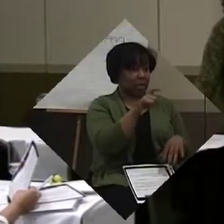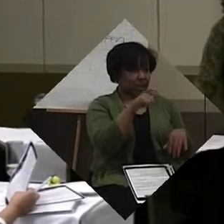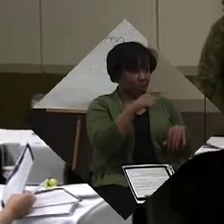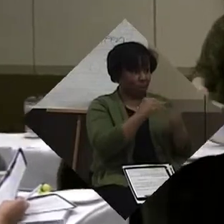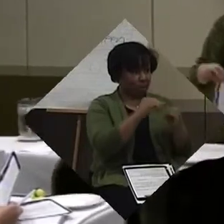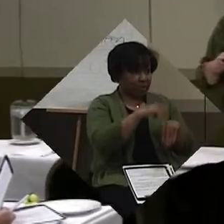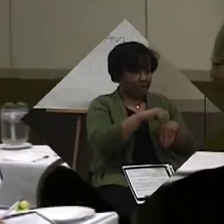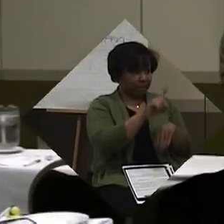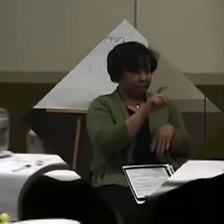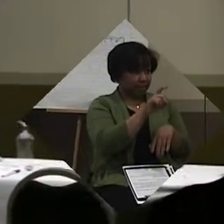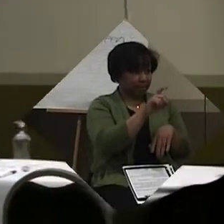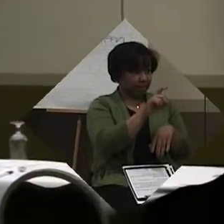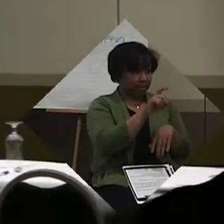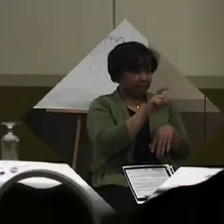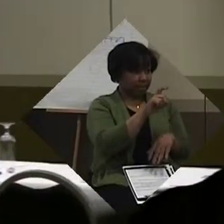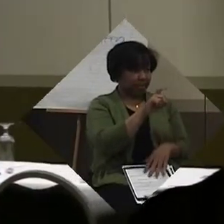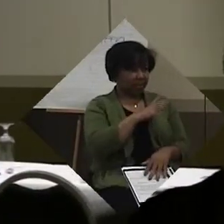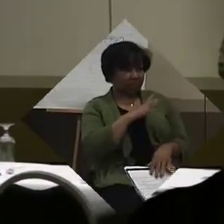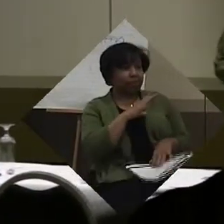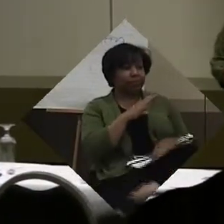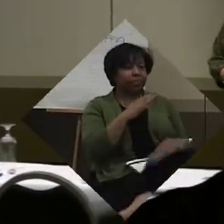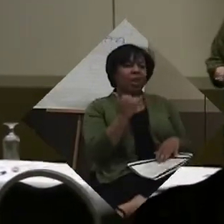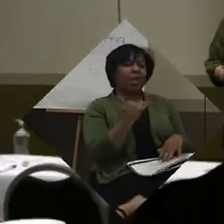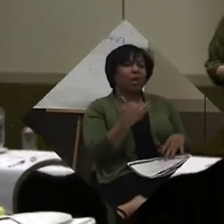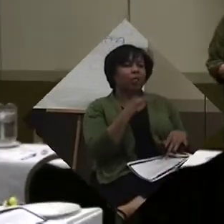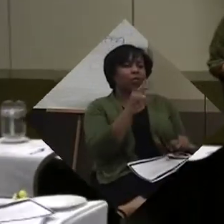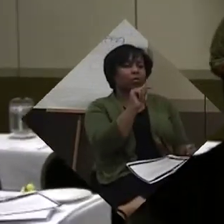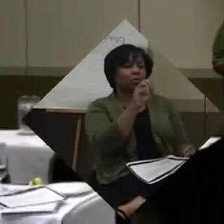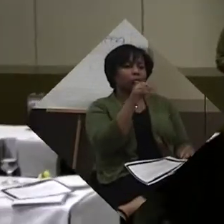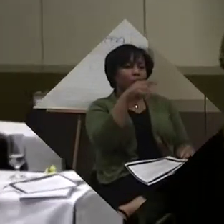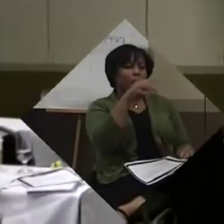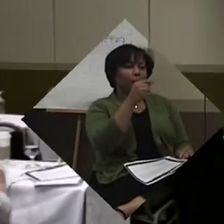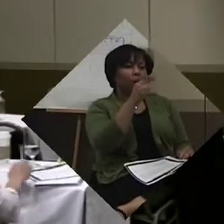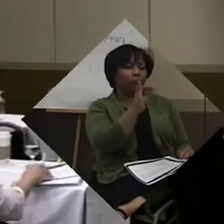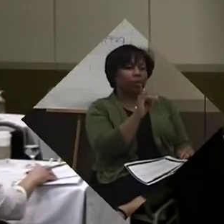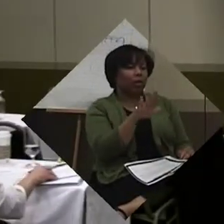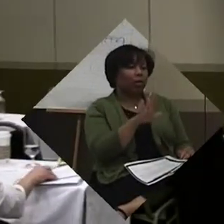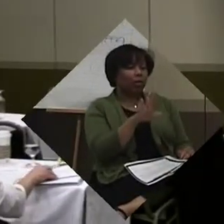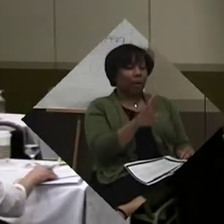For topography, what does Maddie's behavior look like?